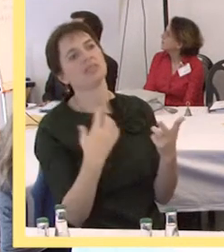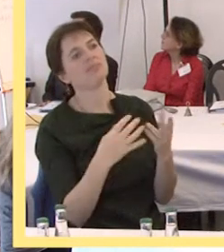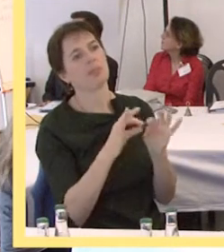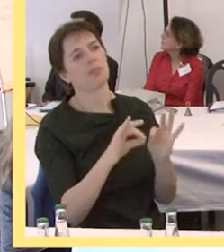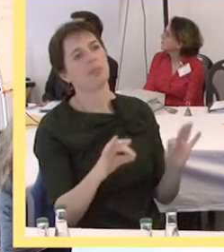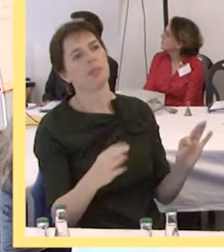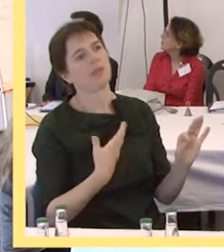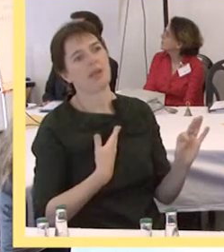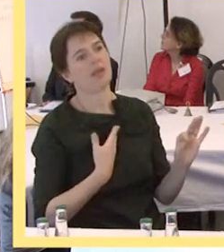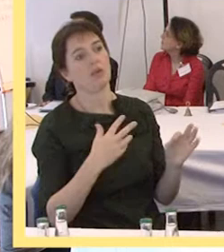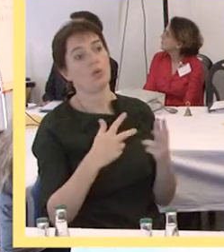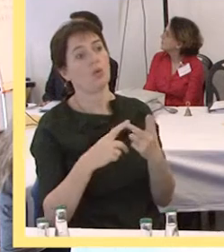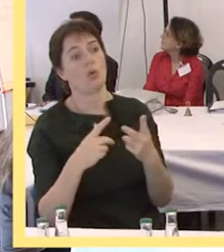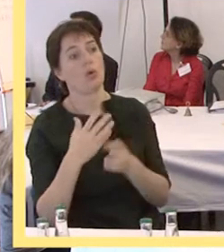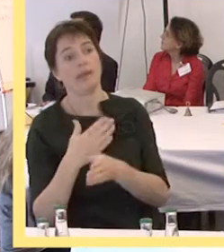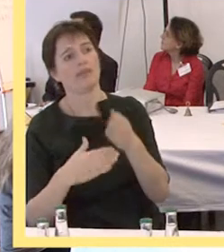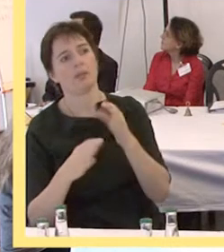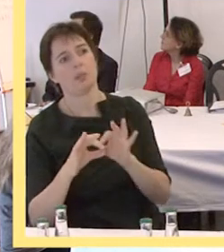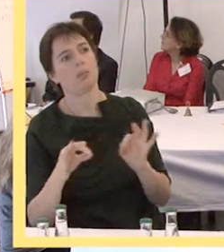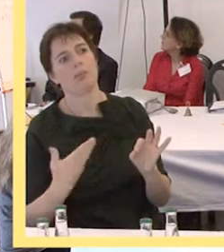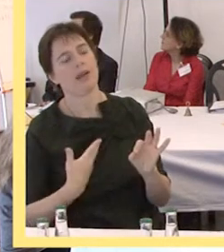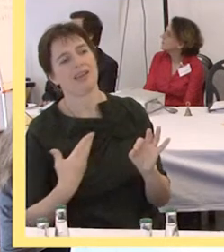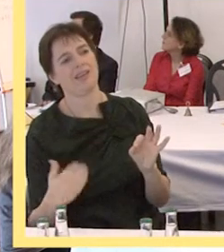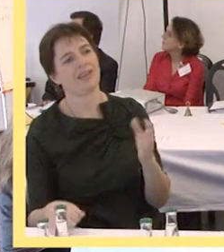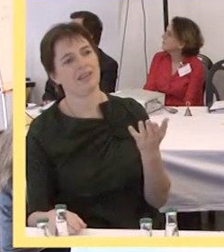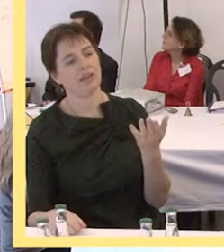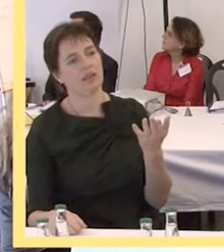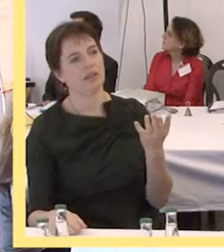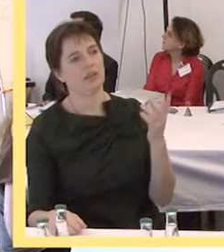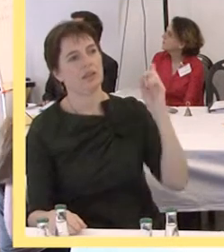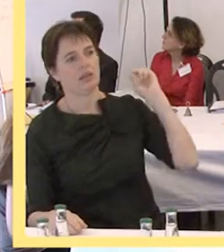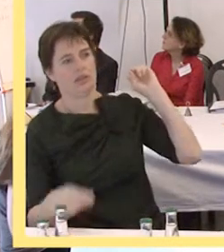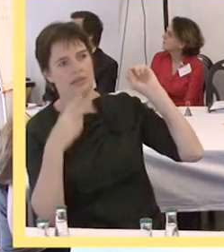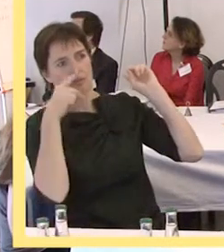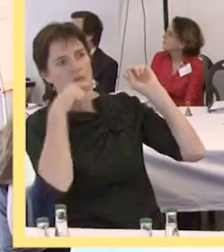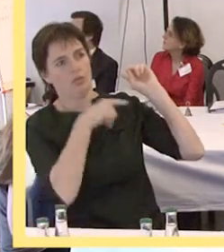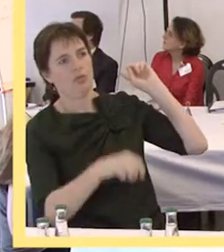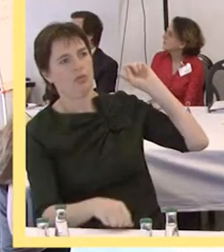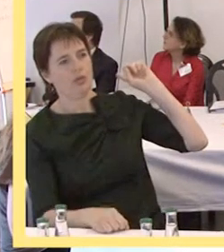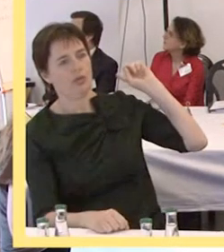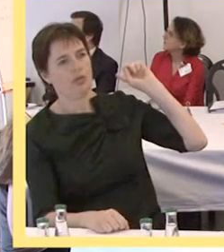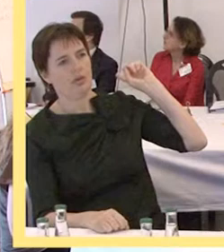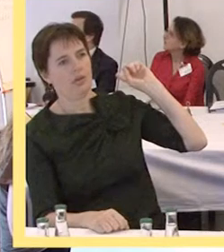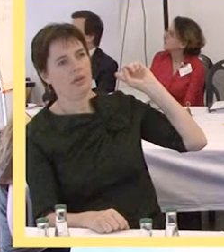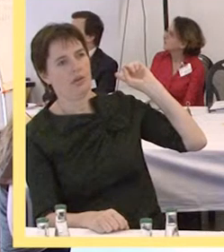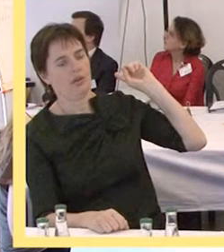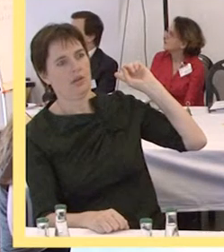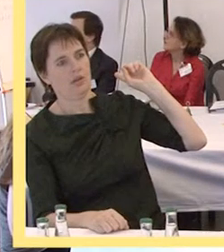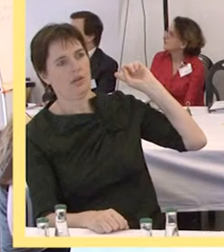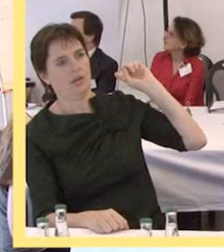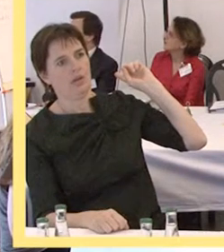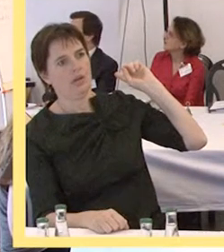with disabilities. The persons with disabilities is highlighted here in red, because that would be the